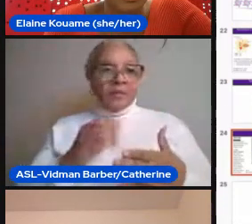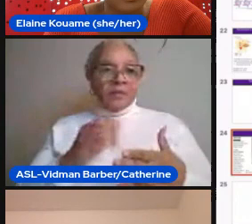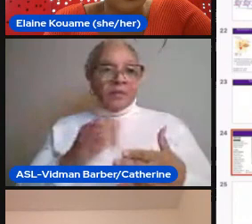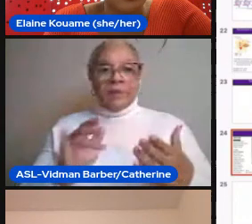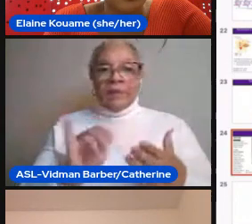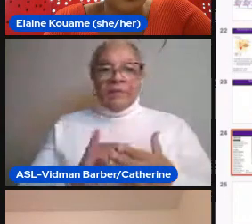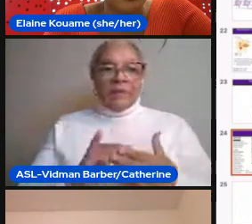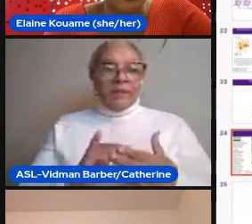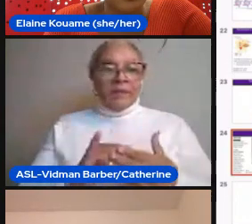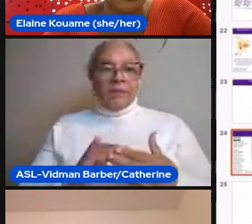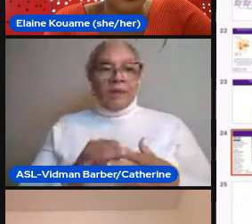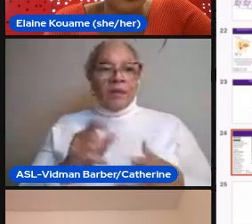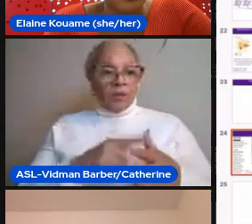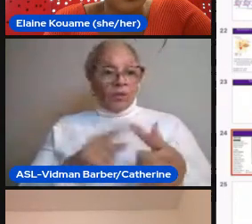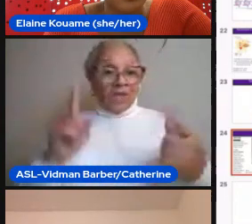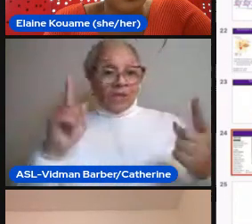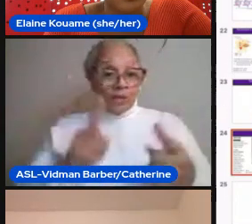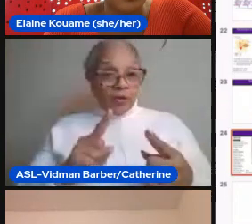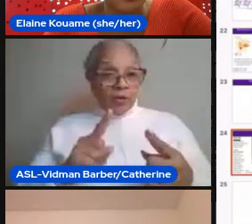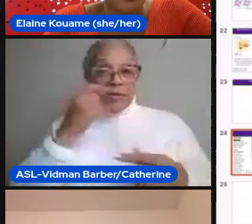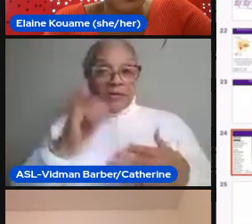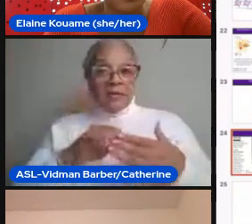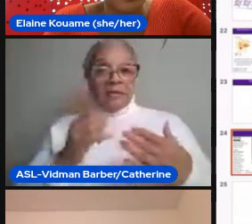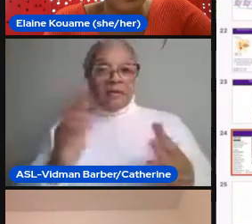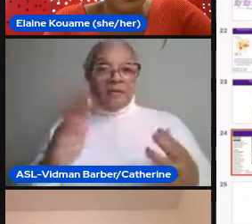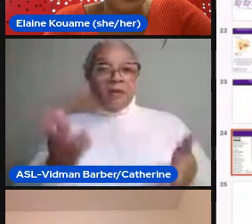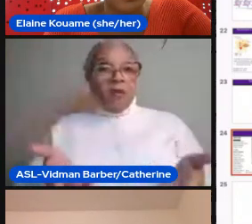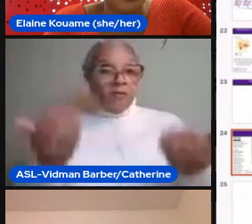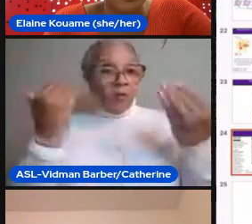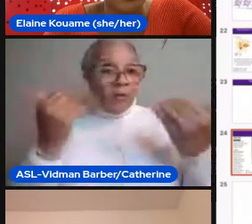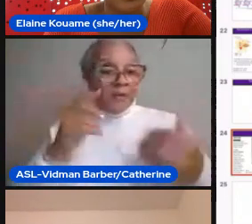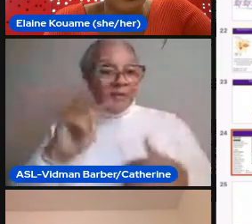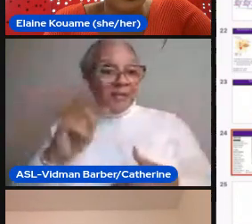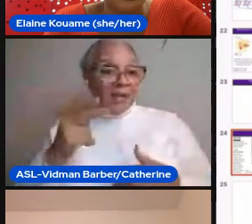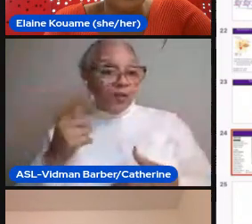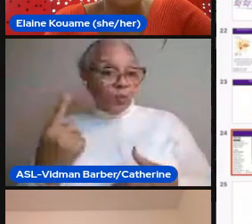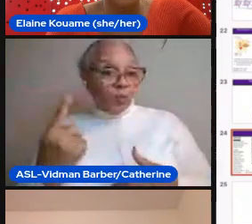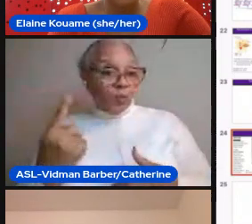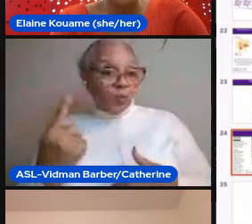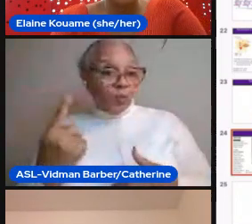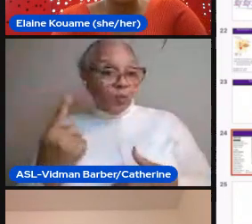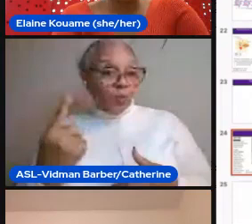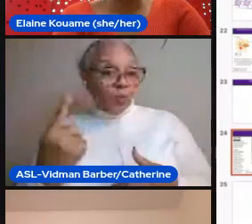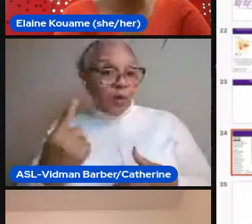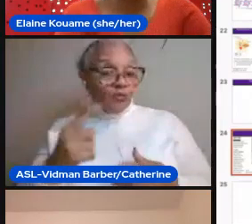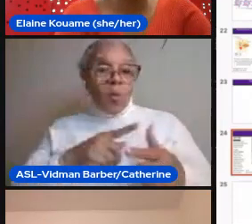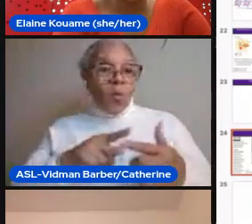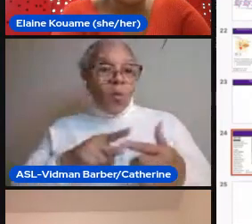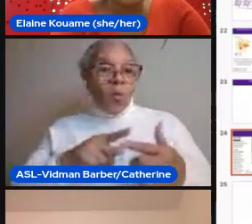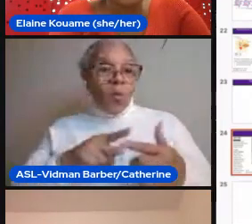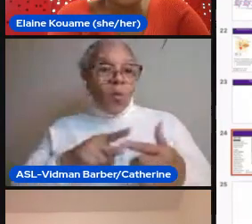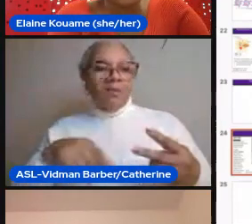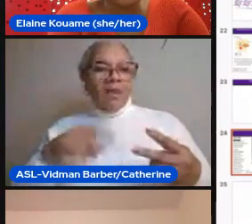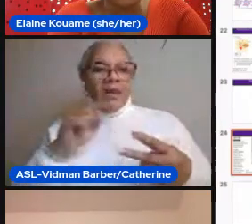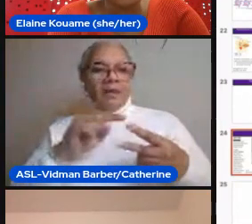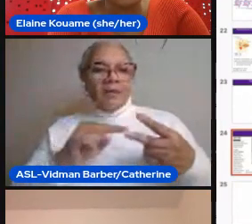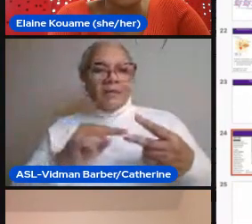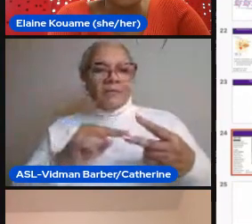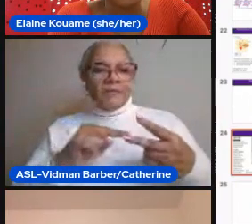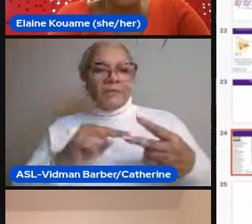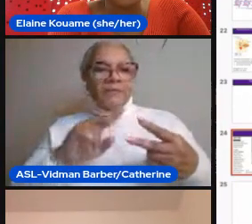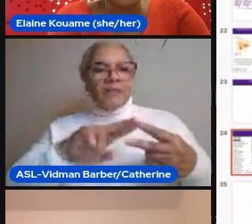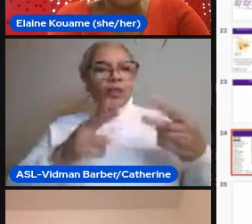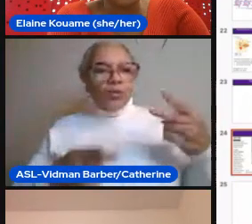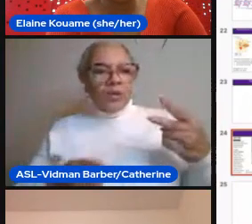are they decreased because there is an overwhelming Th1 response, or are they first decreased and this enables